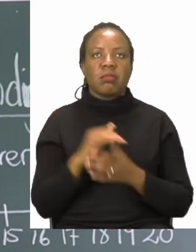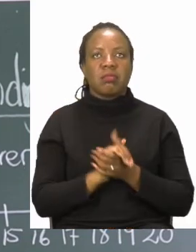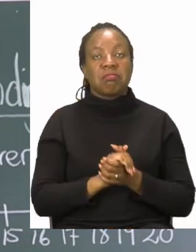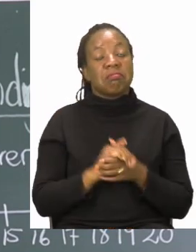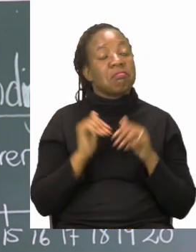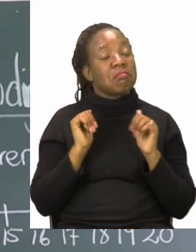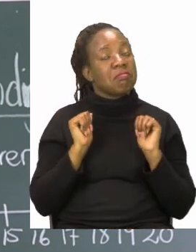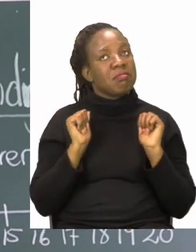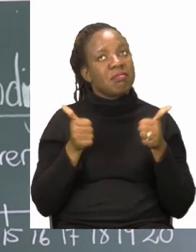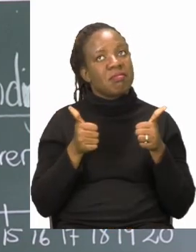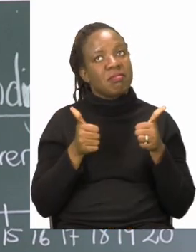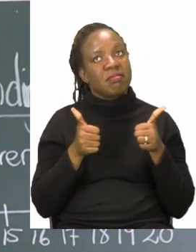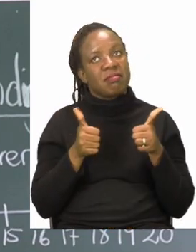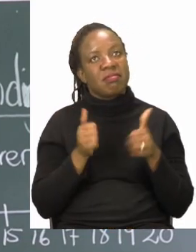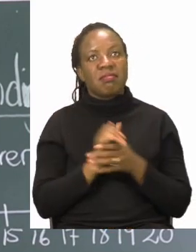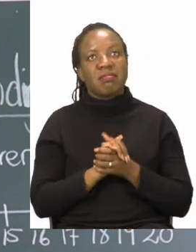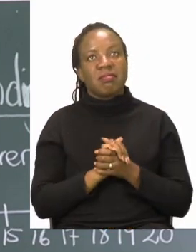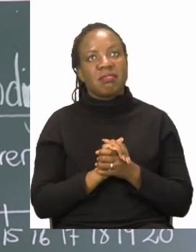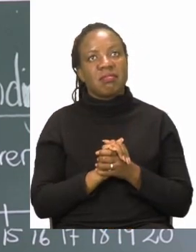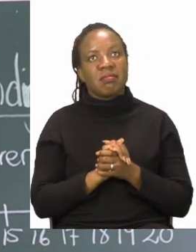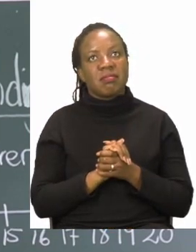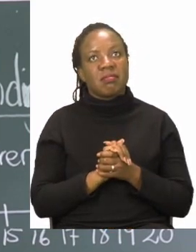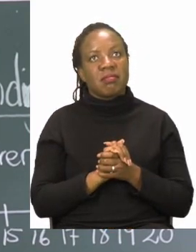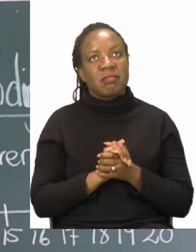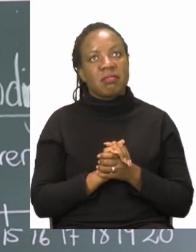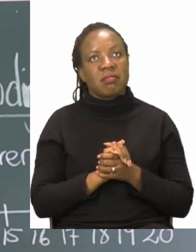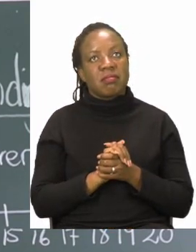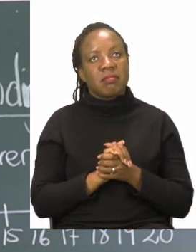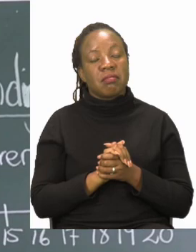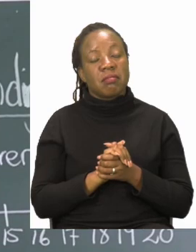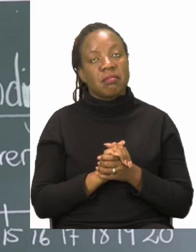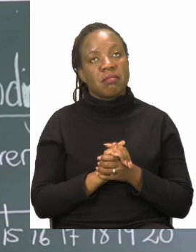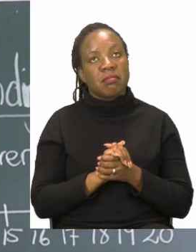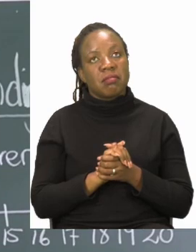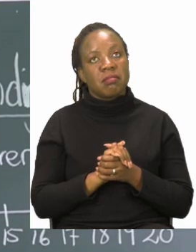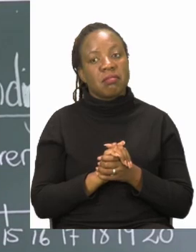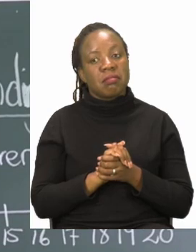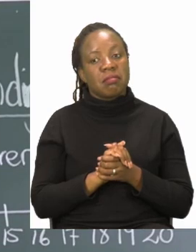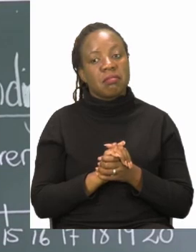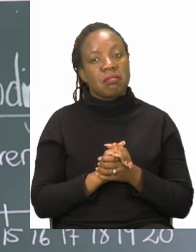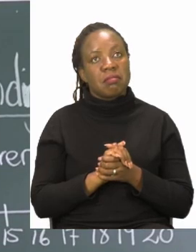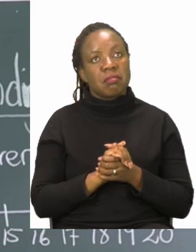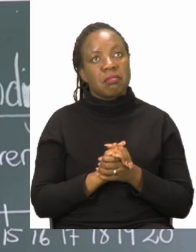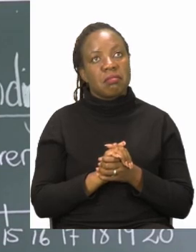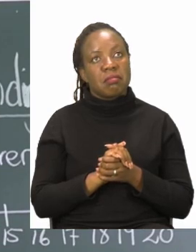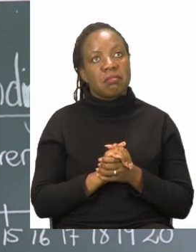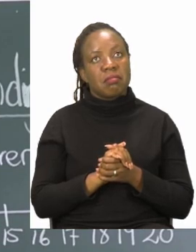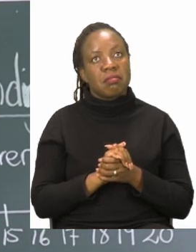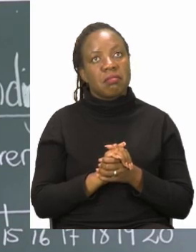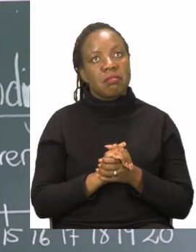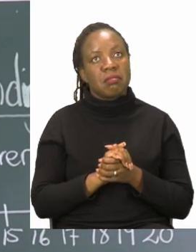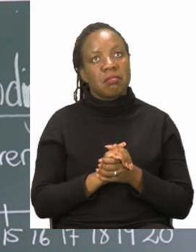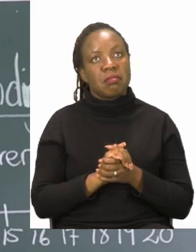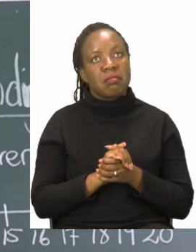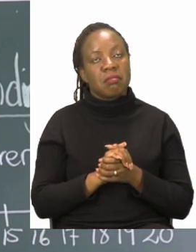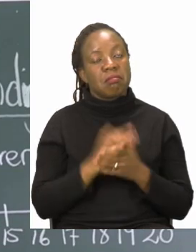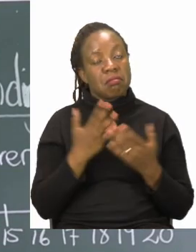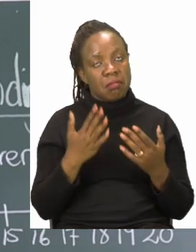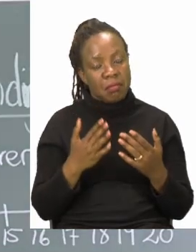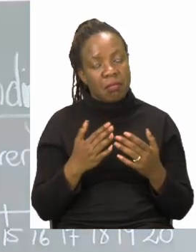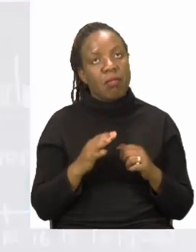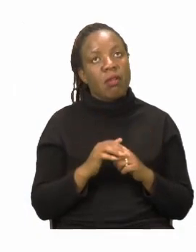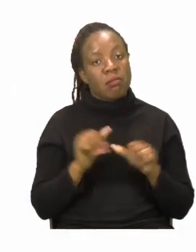Okay. Now, before you go ahead and complete all the other sums, let's quickly have a look